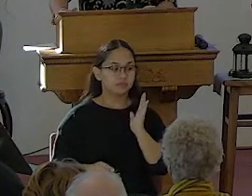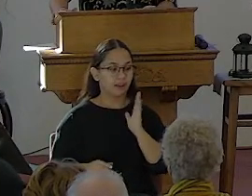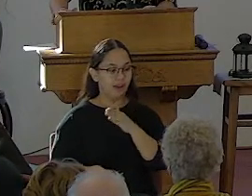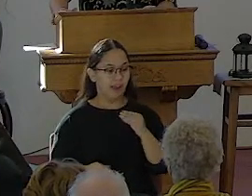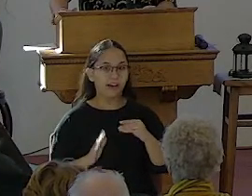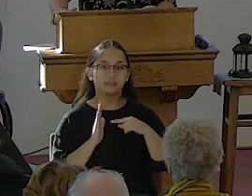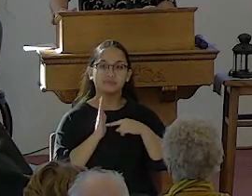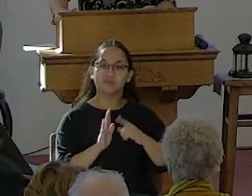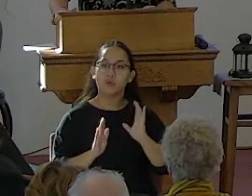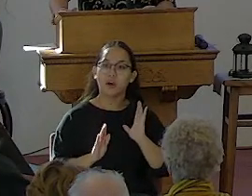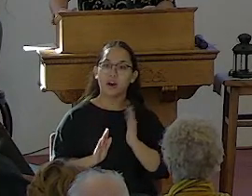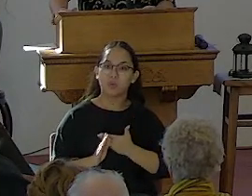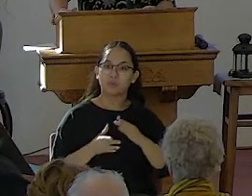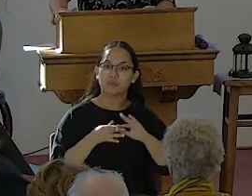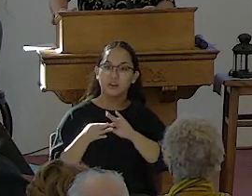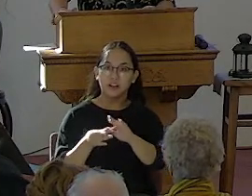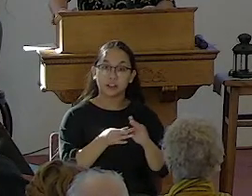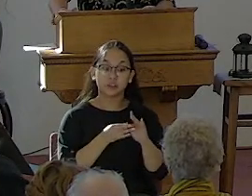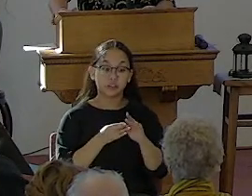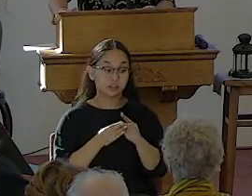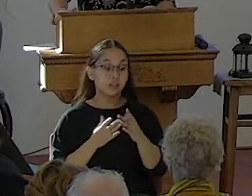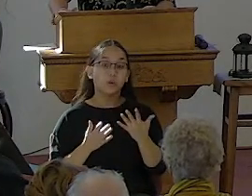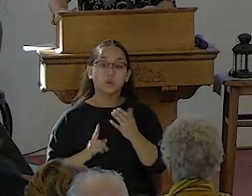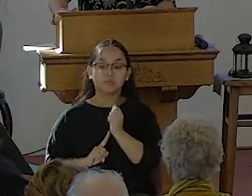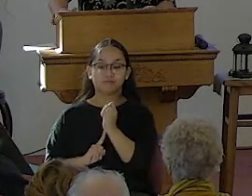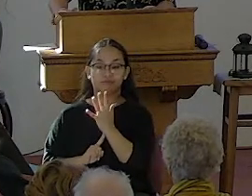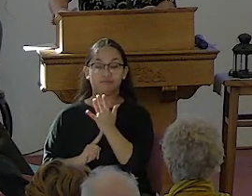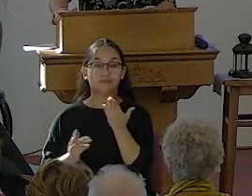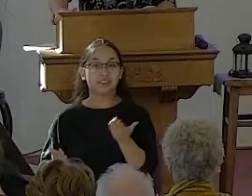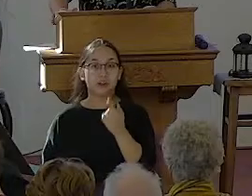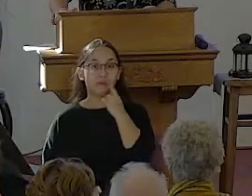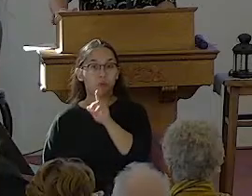light here at UUCS for our members and friends.